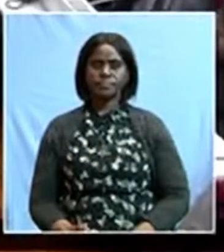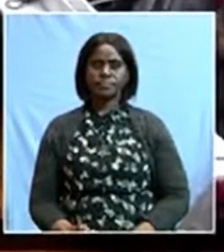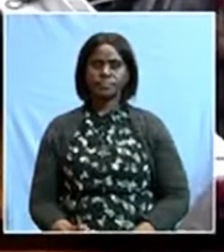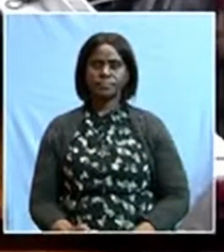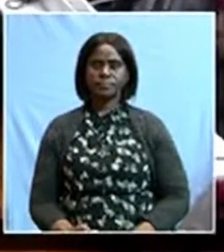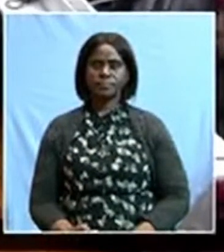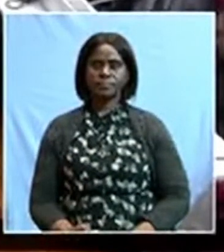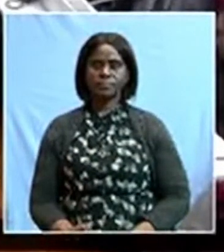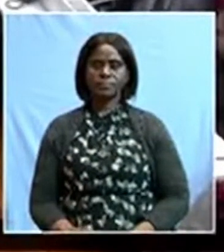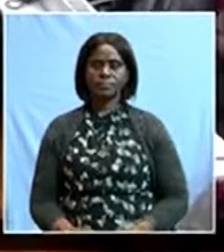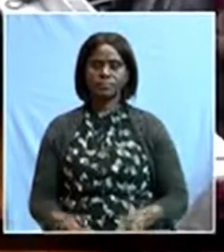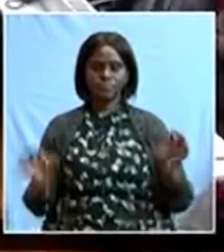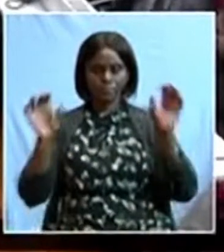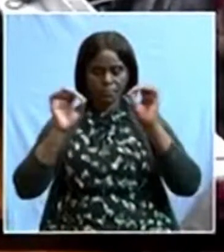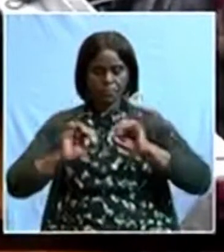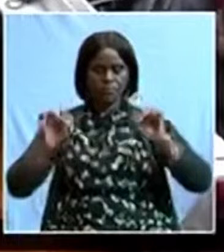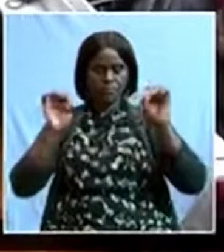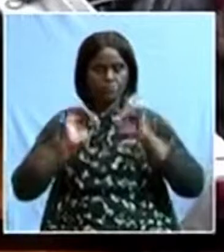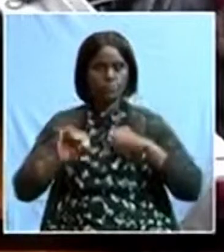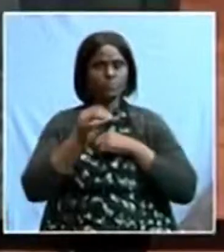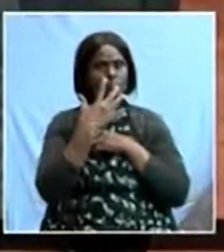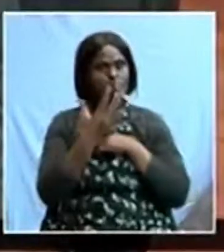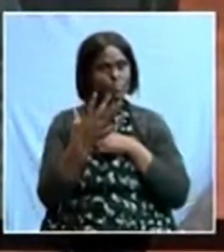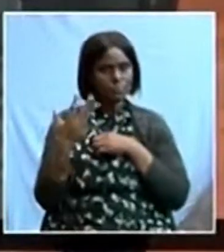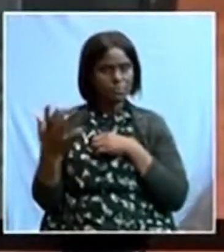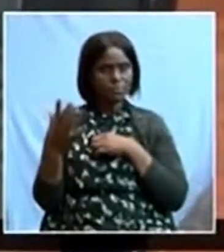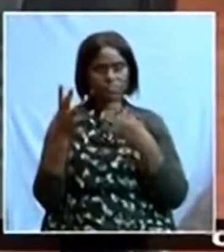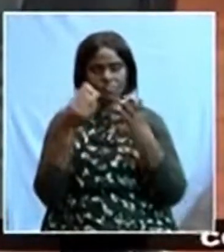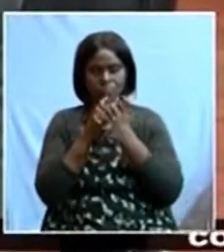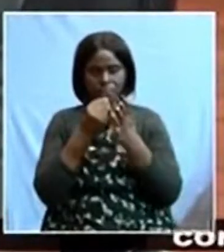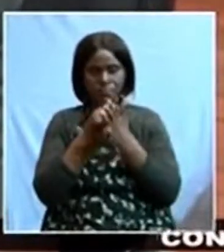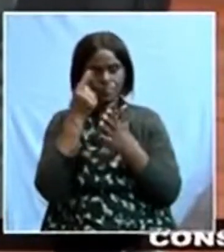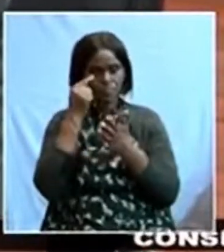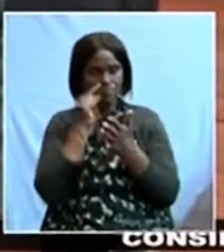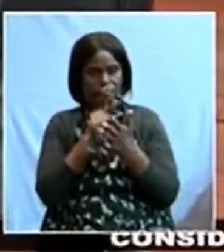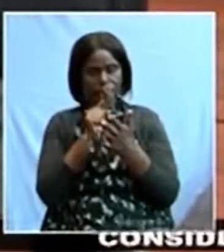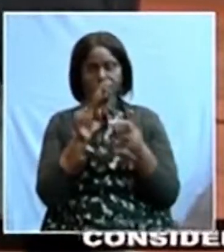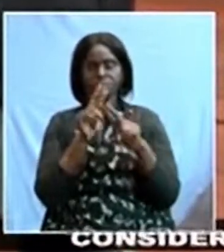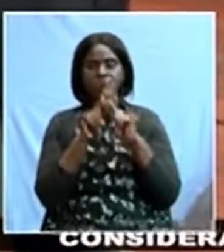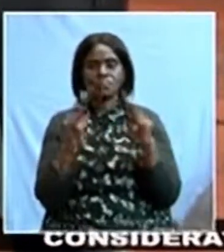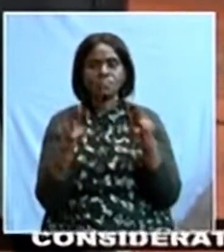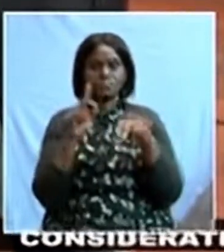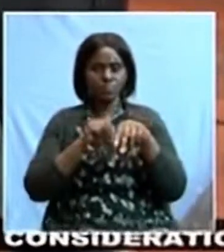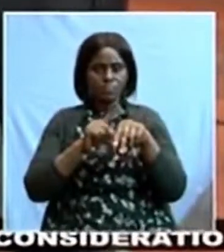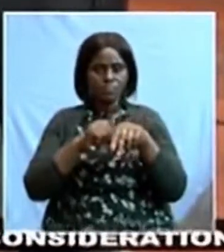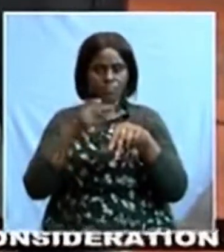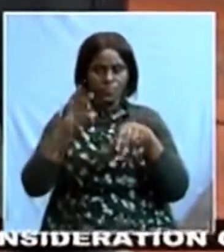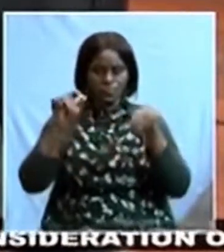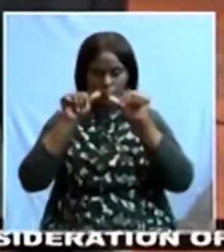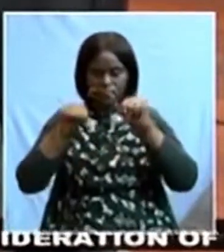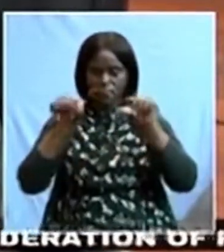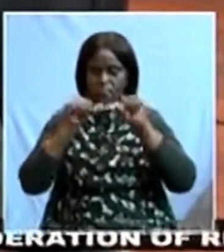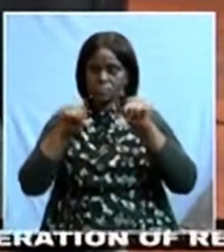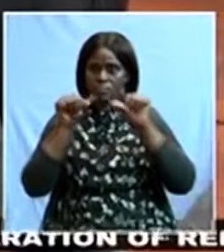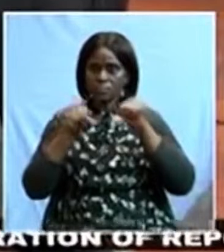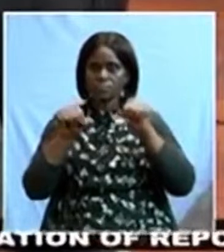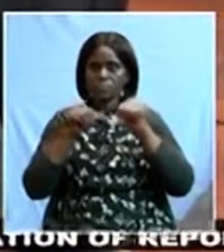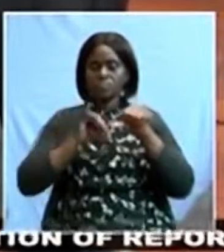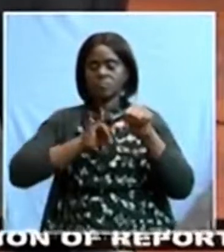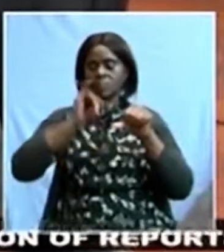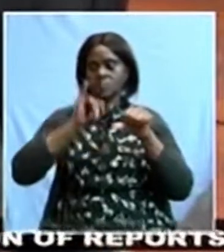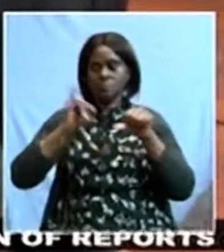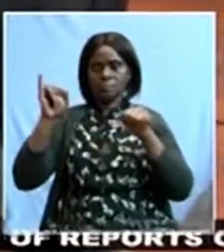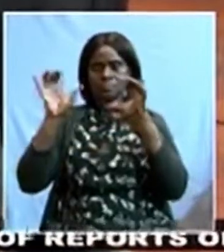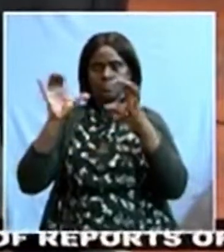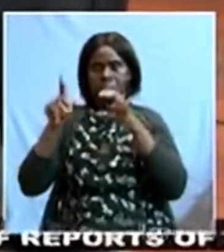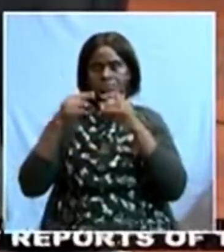Management of non-current assets and accounted for assets. Chair, during the time of audit, the State Town